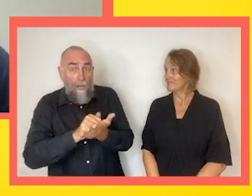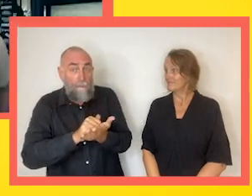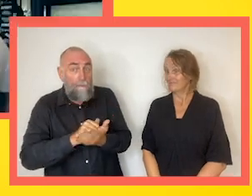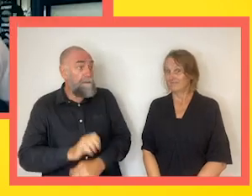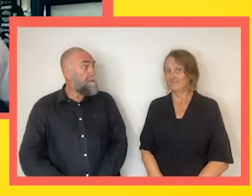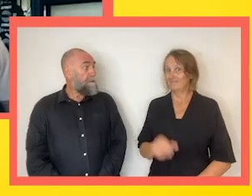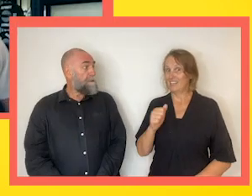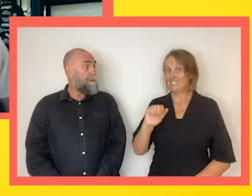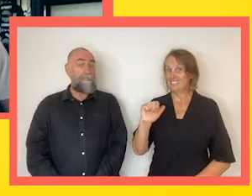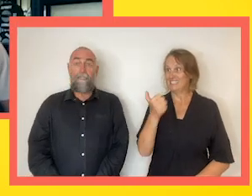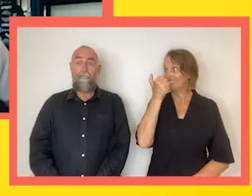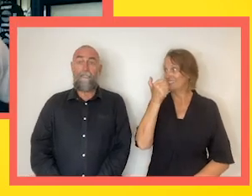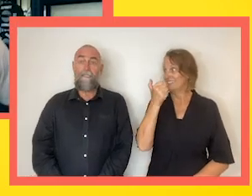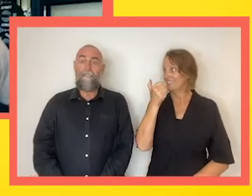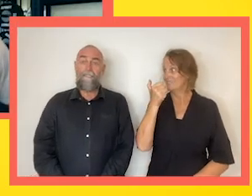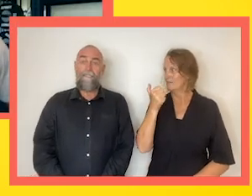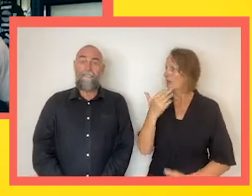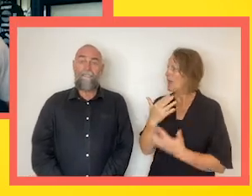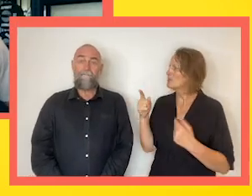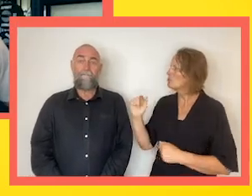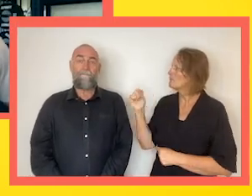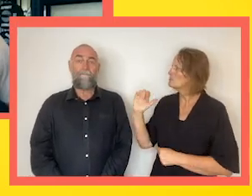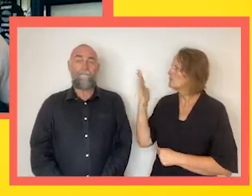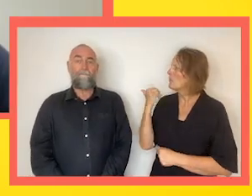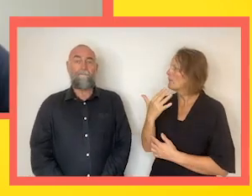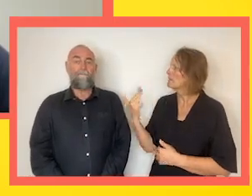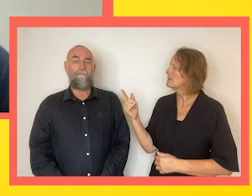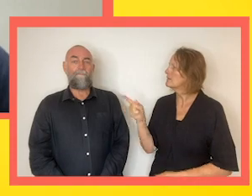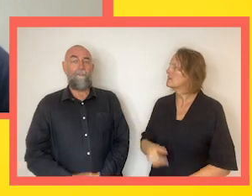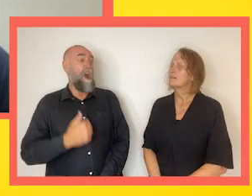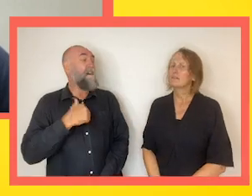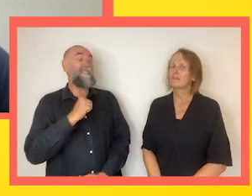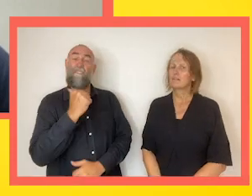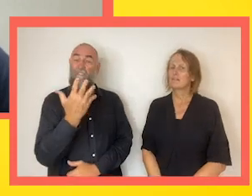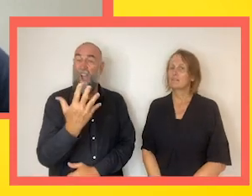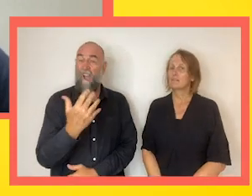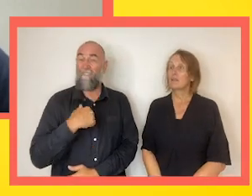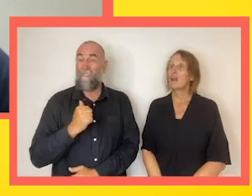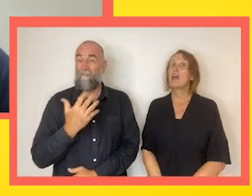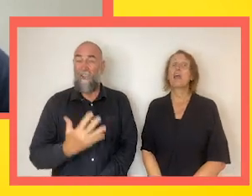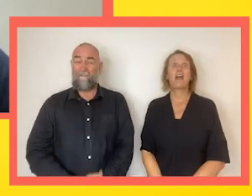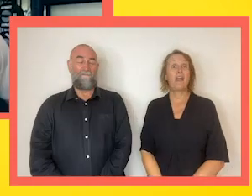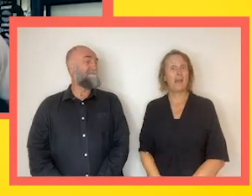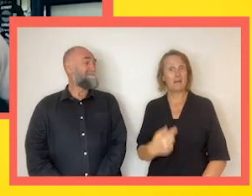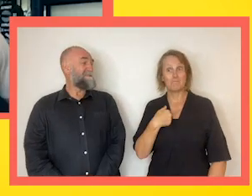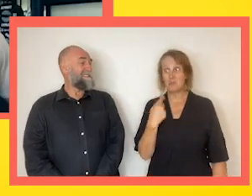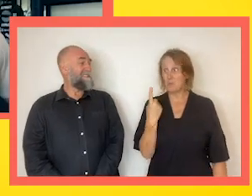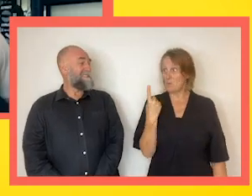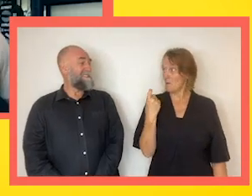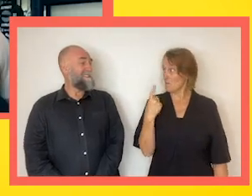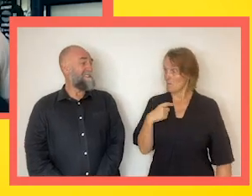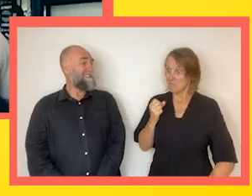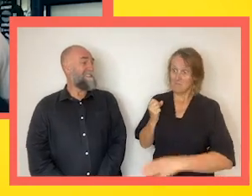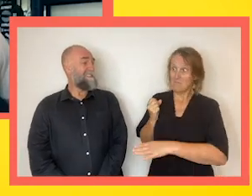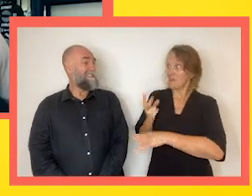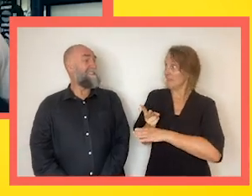Yeah, 6 games, mate. Jeez. 6 games. How many have you done, Kurt? I did 5, mate. And does that mean I'm going to do, hopefully, might